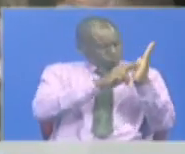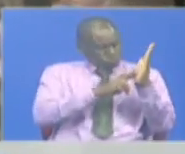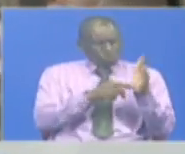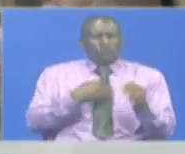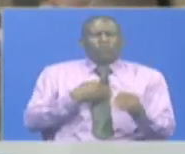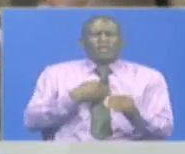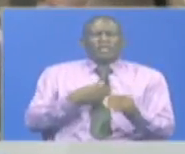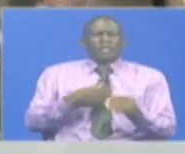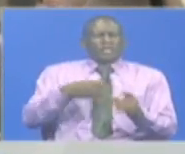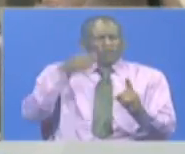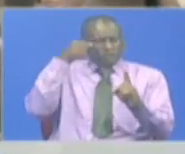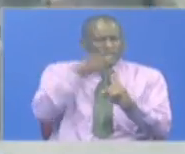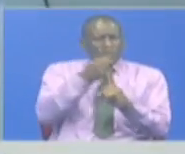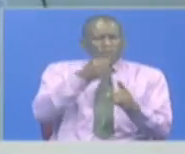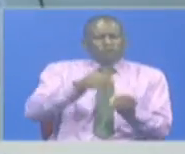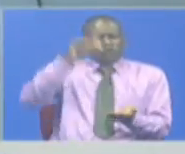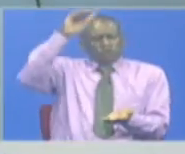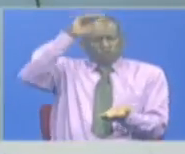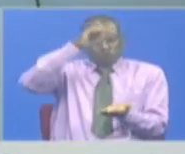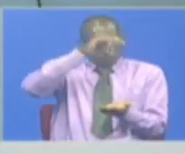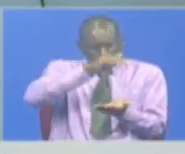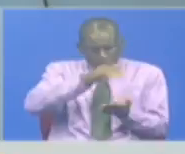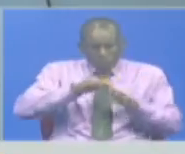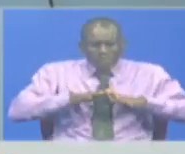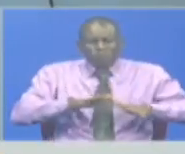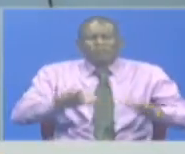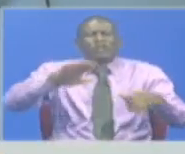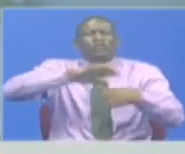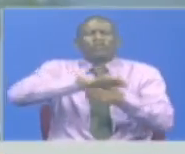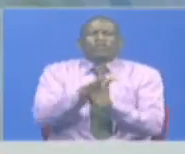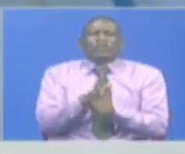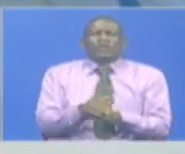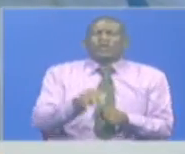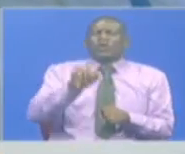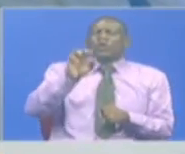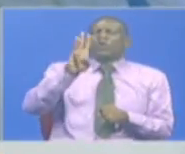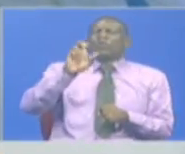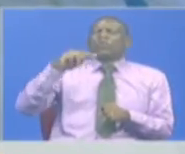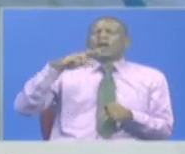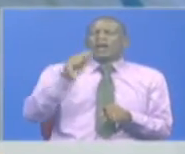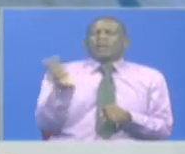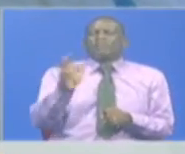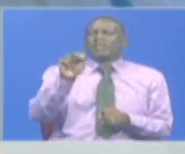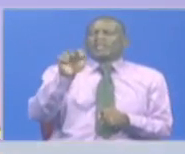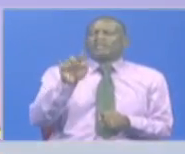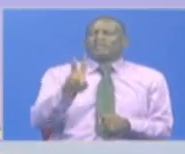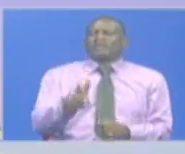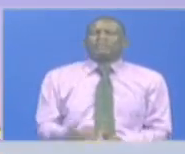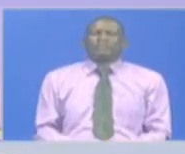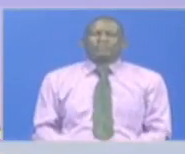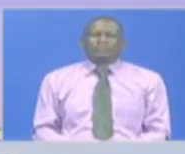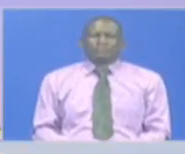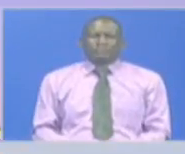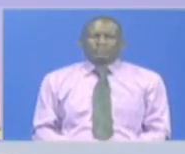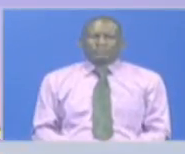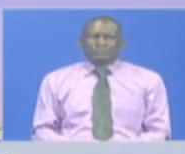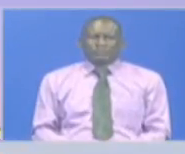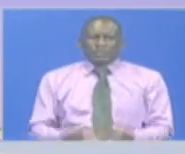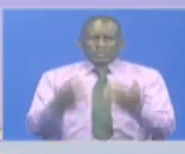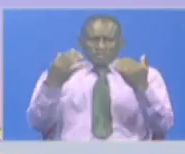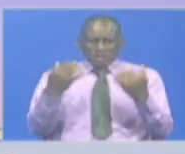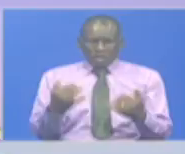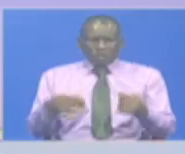impact on slowing down the march of the virus. Brenda Wanga, NTV. It is